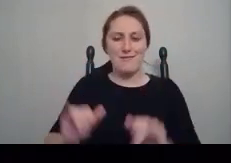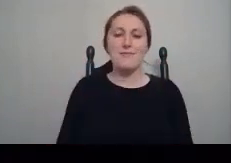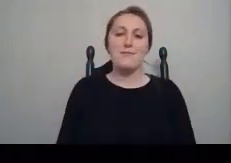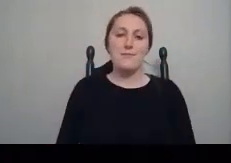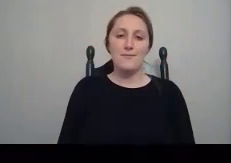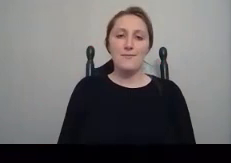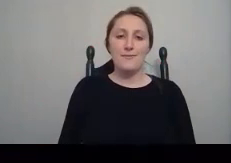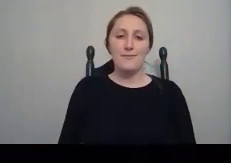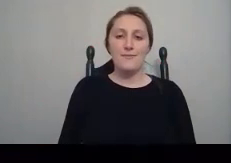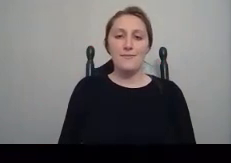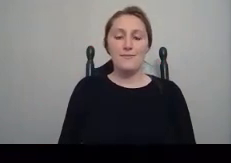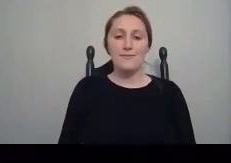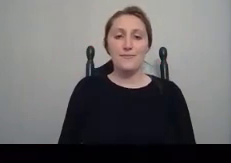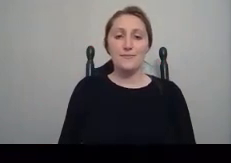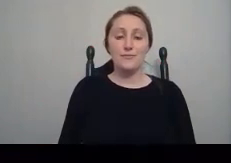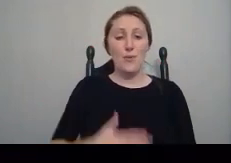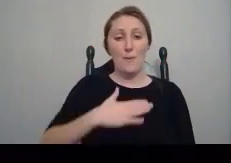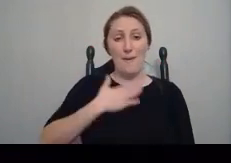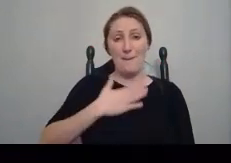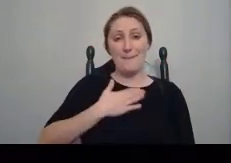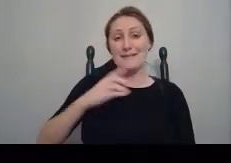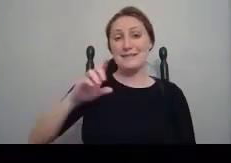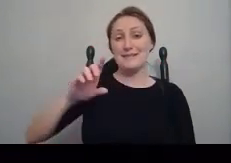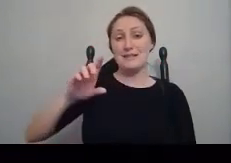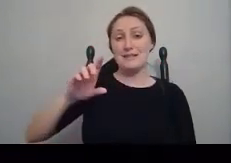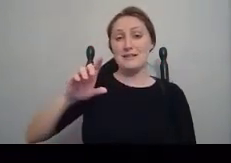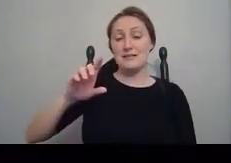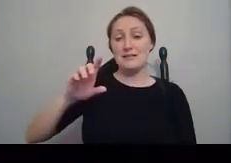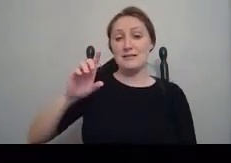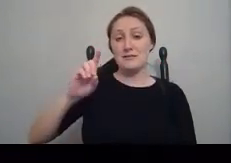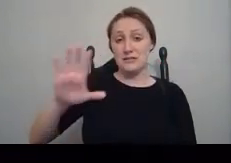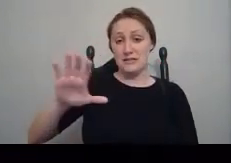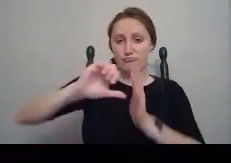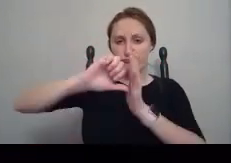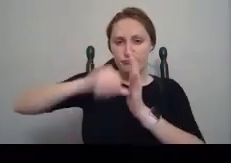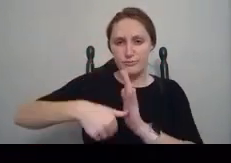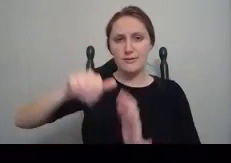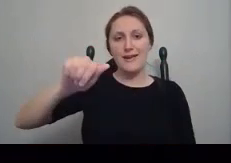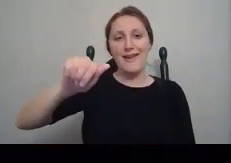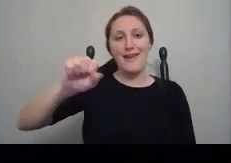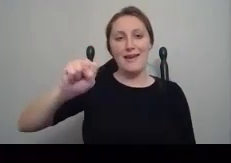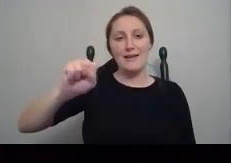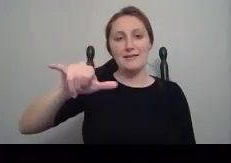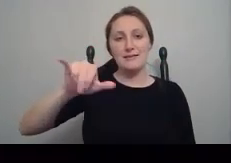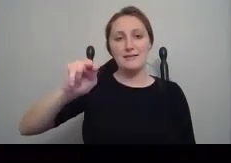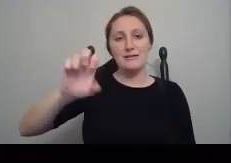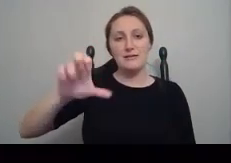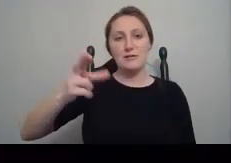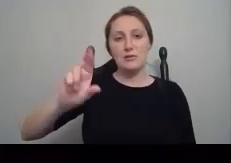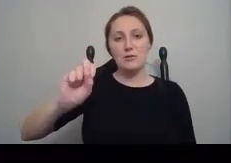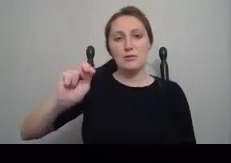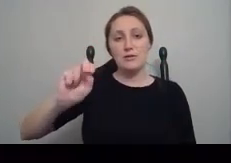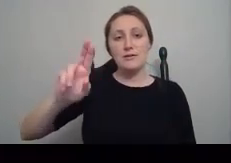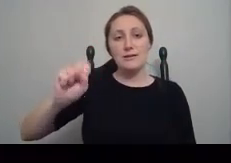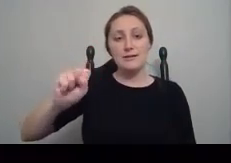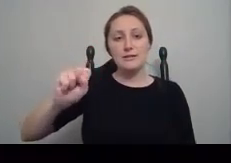as a district, emphasizing asynchronous instruction, because there are plenty of families who can't do what I just